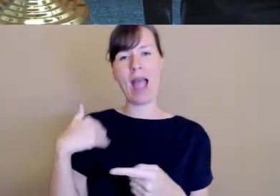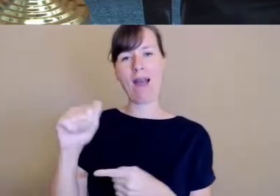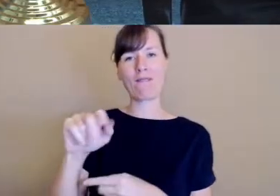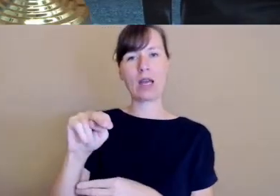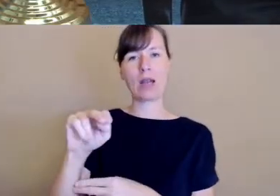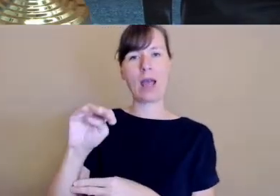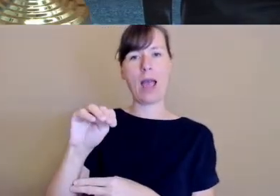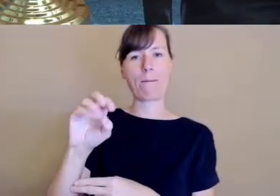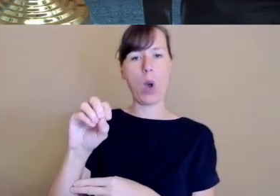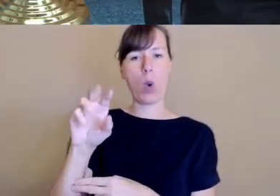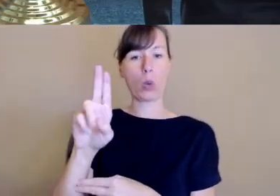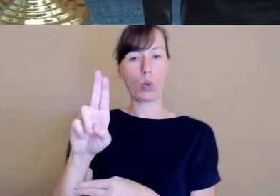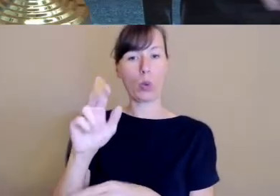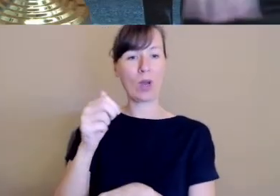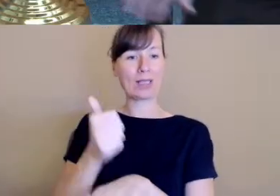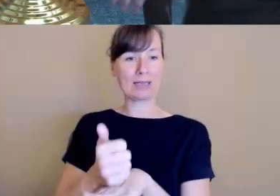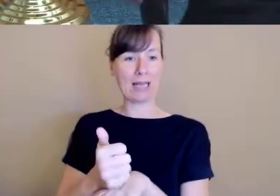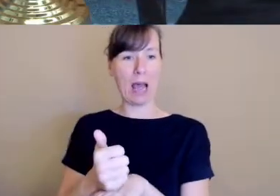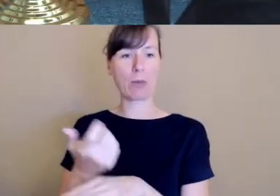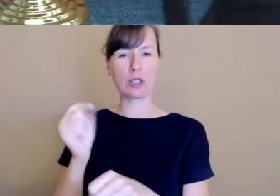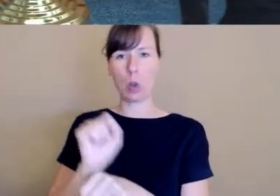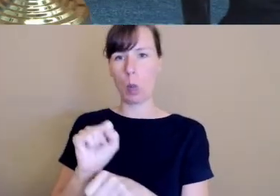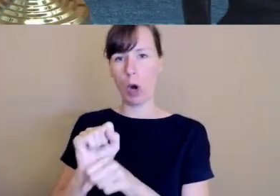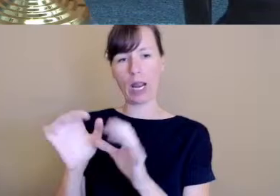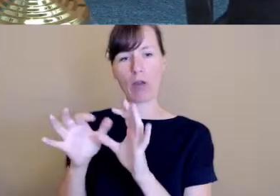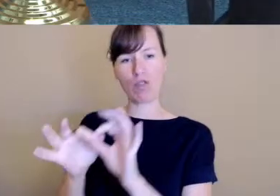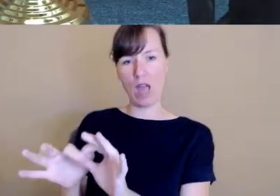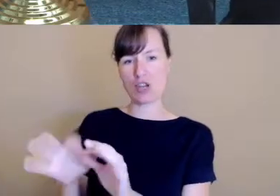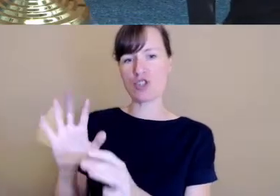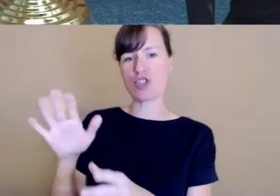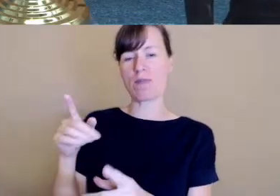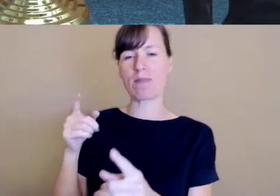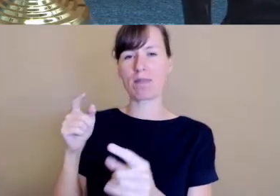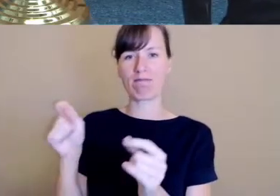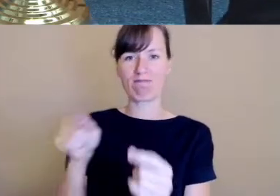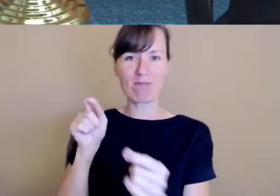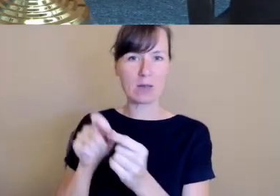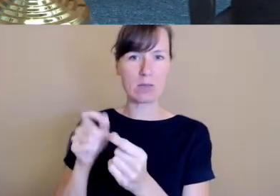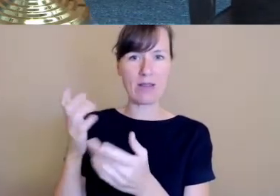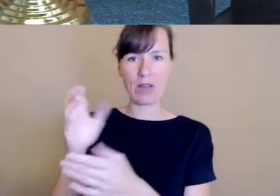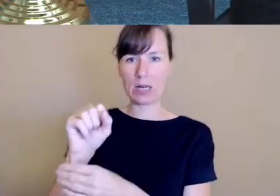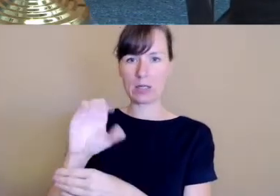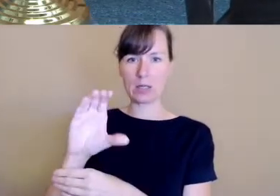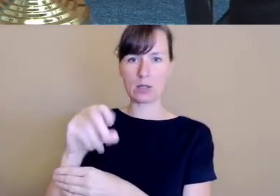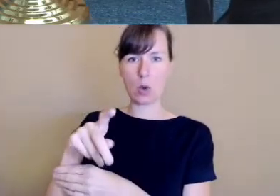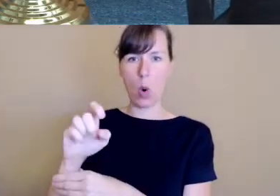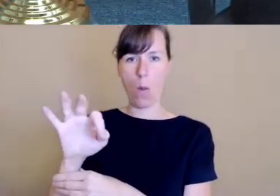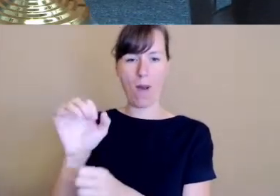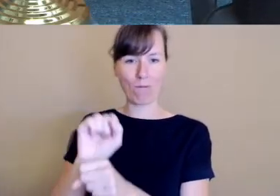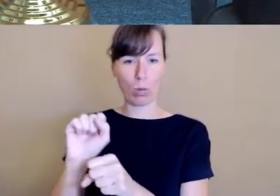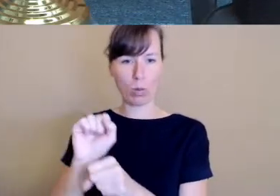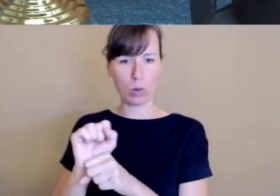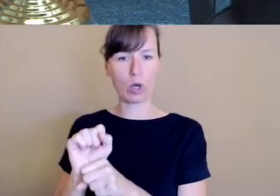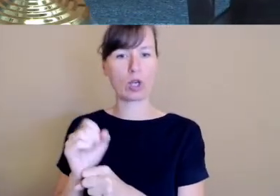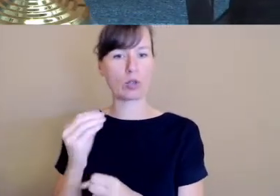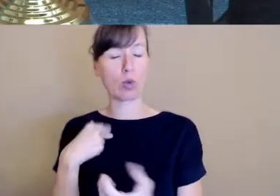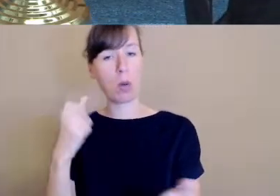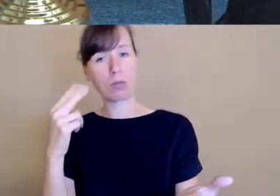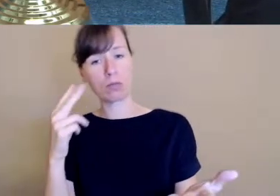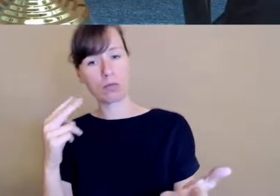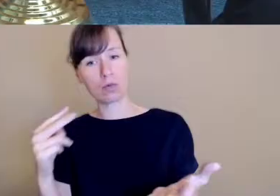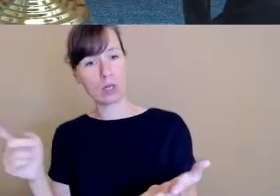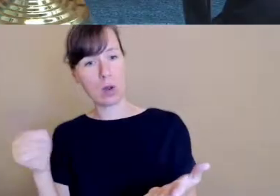those, and we started discussing those as a work group, and we decided to move in that